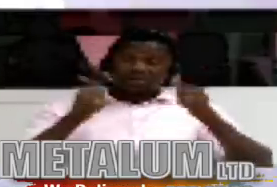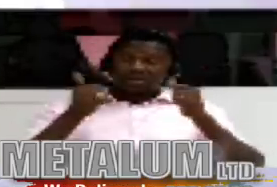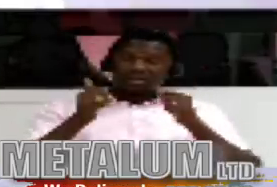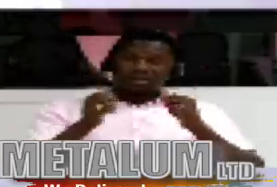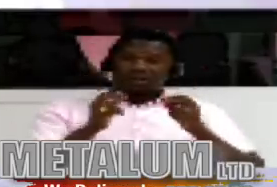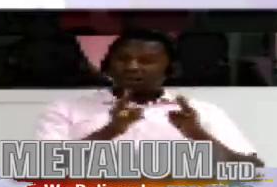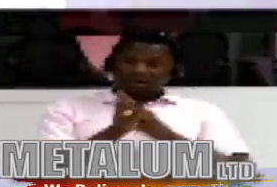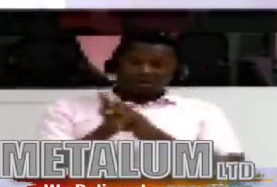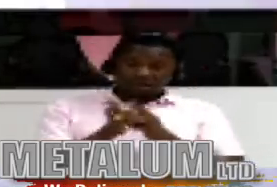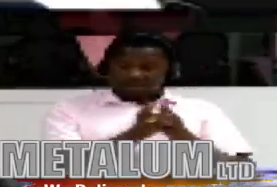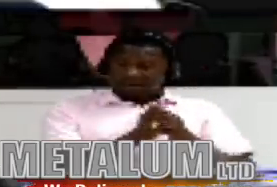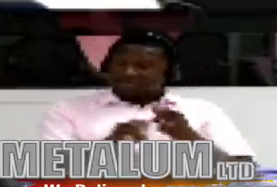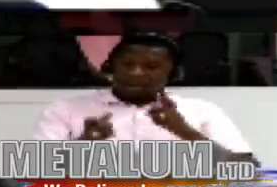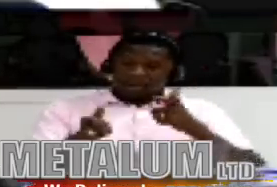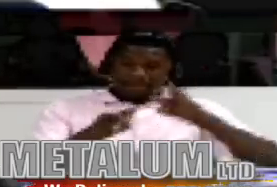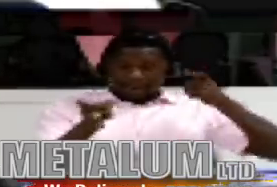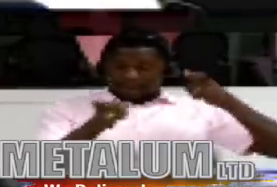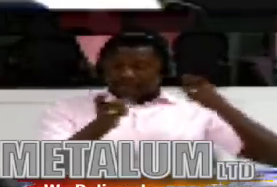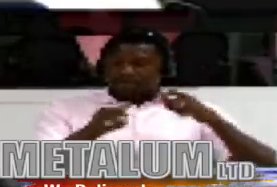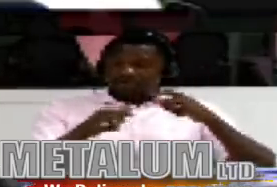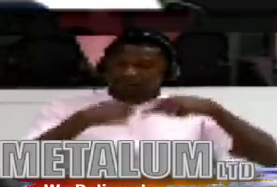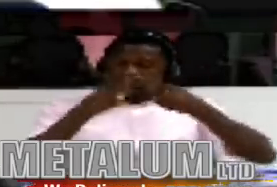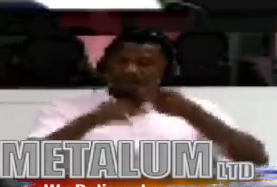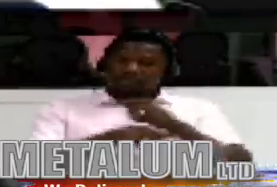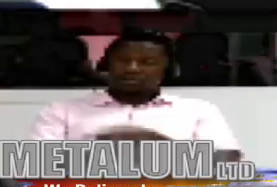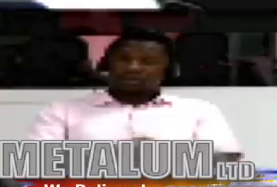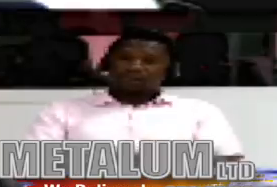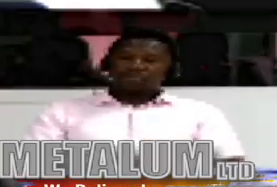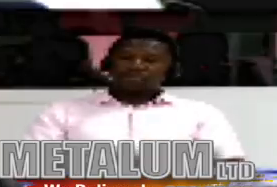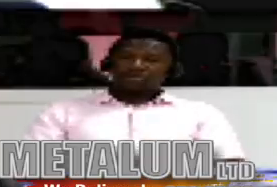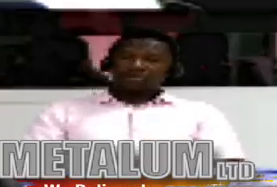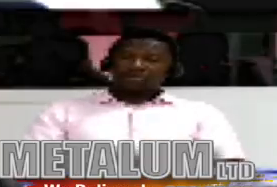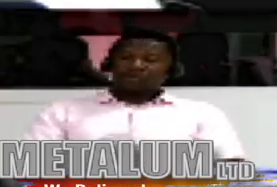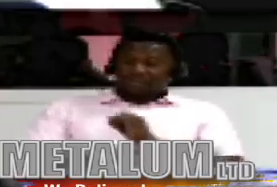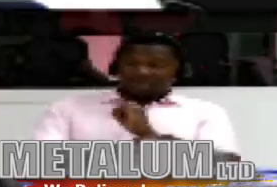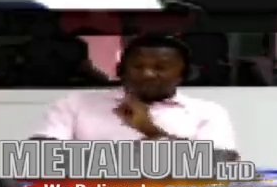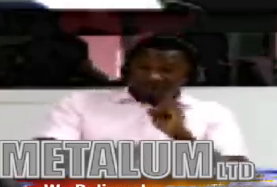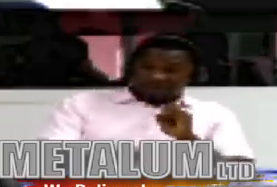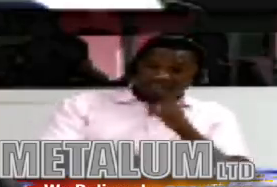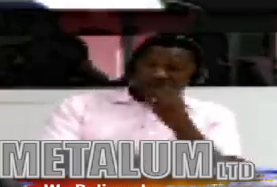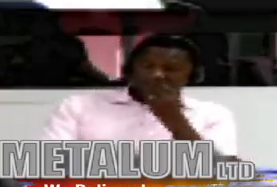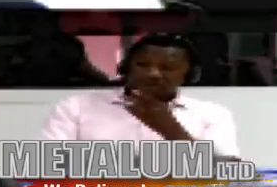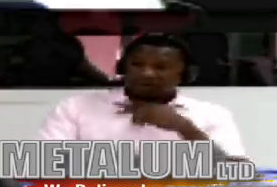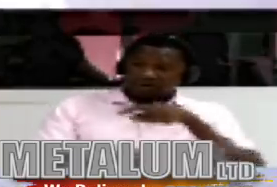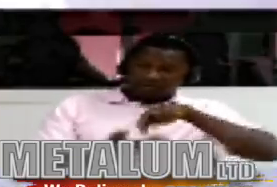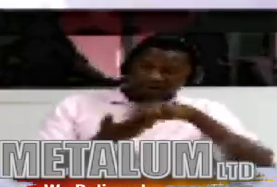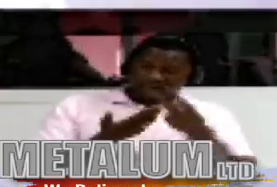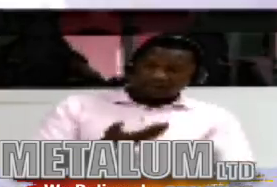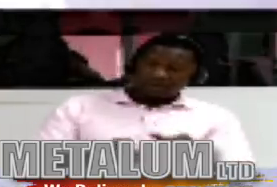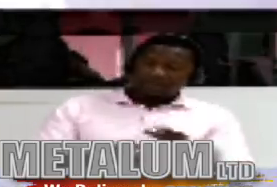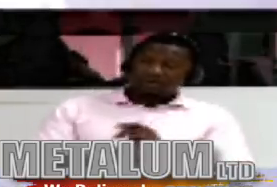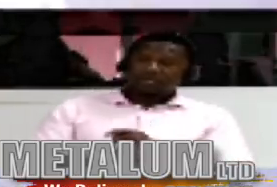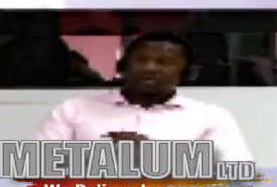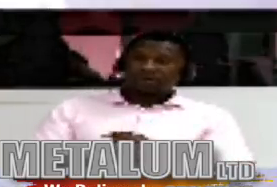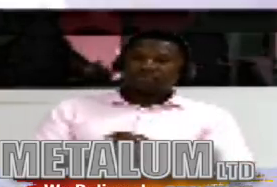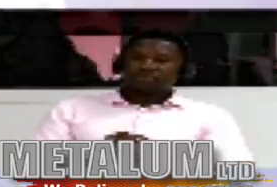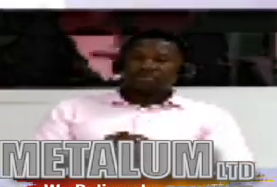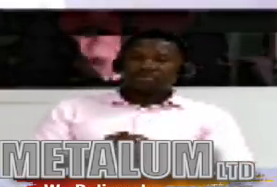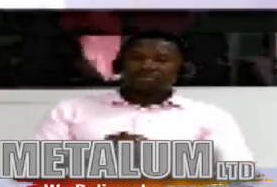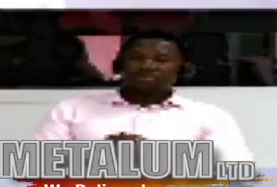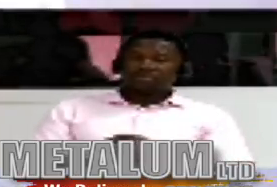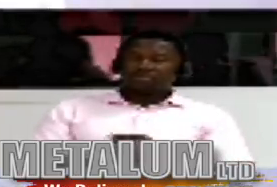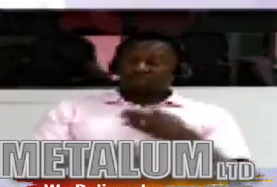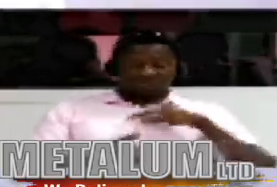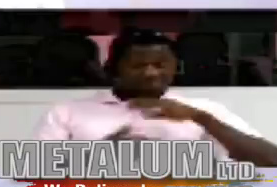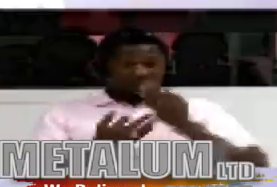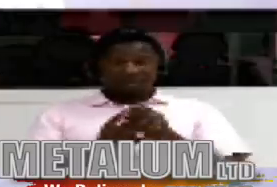the firing continues. So the individual that you said fell down, what happened to him? I believe he must have